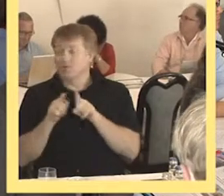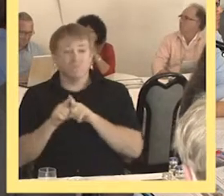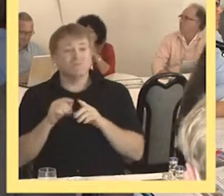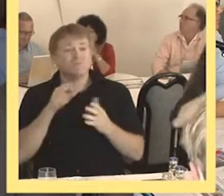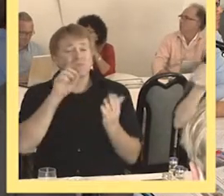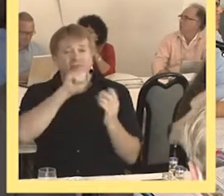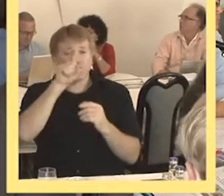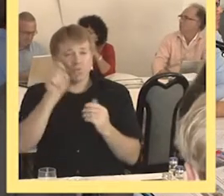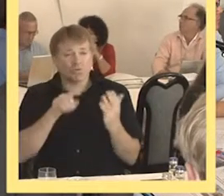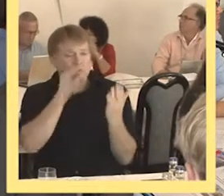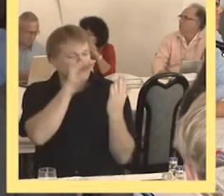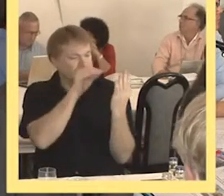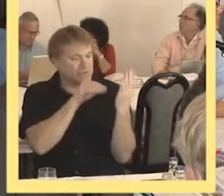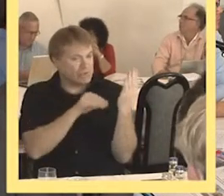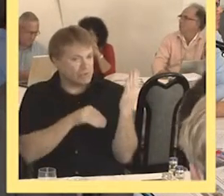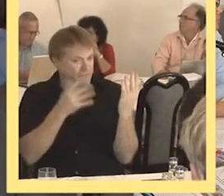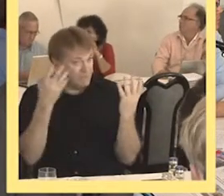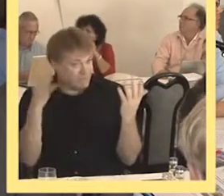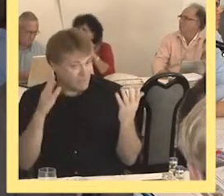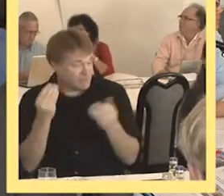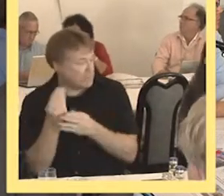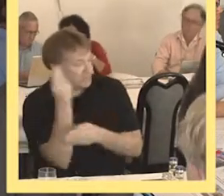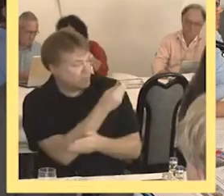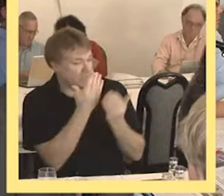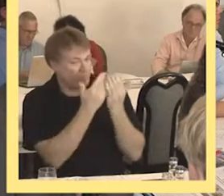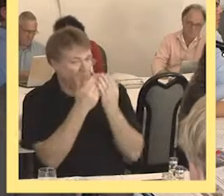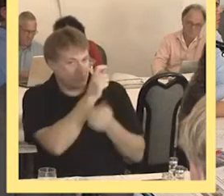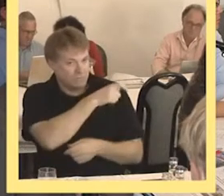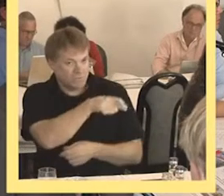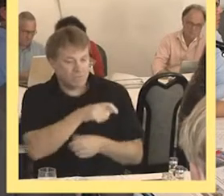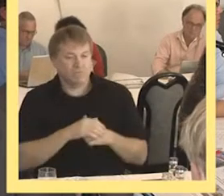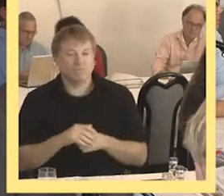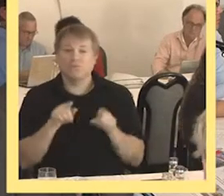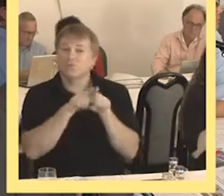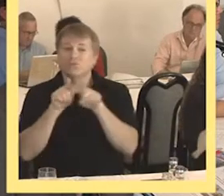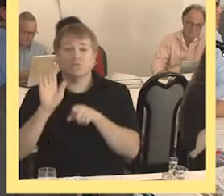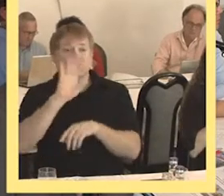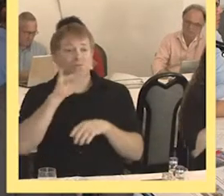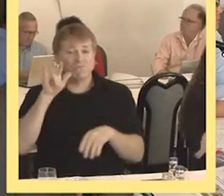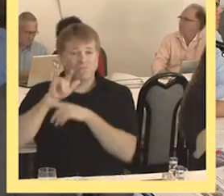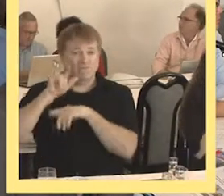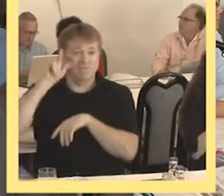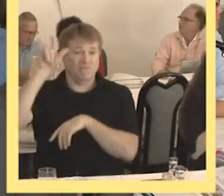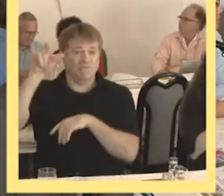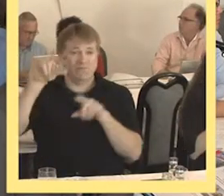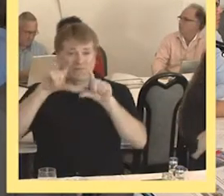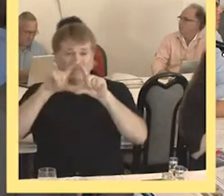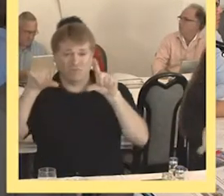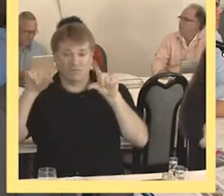and boarding passes too, if you have free for us. Don't forget it.